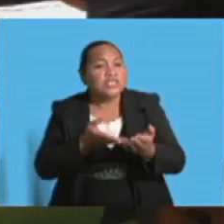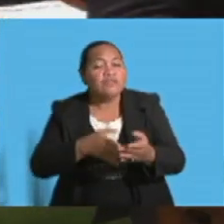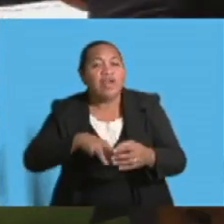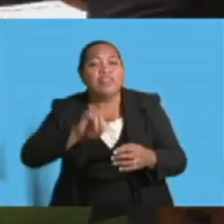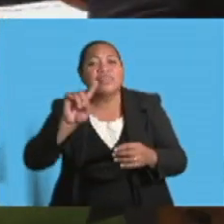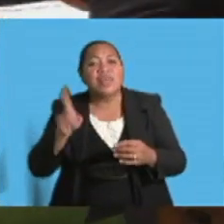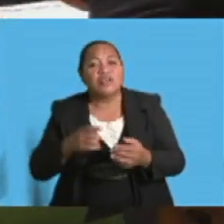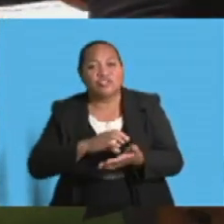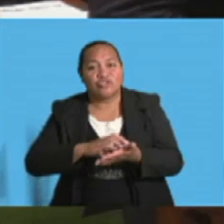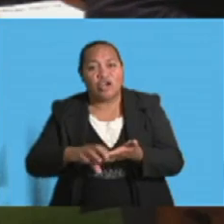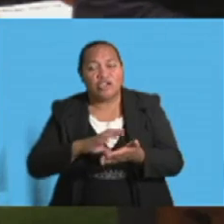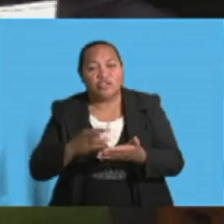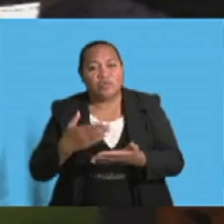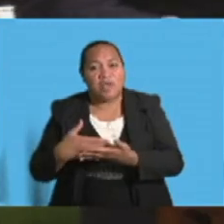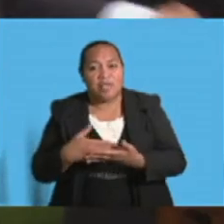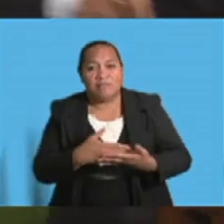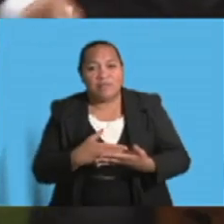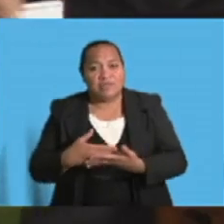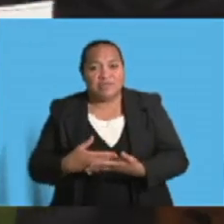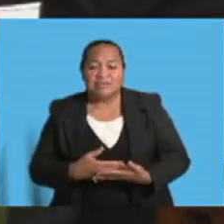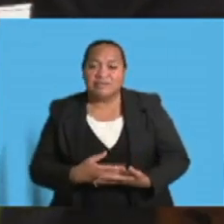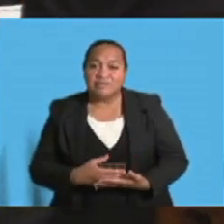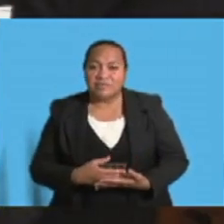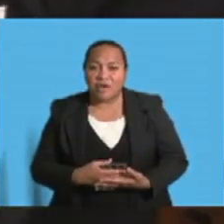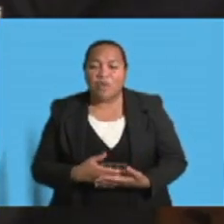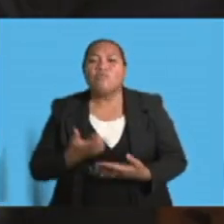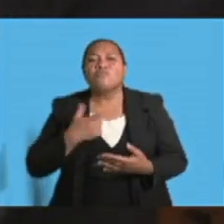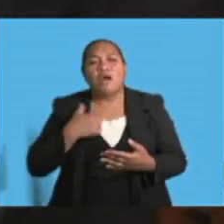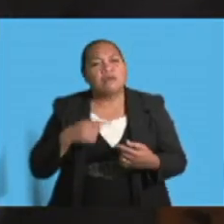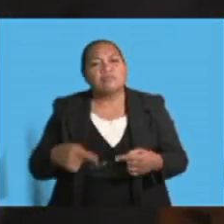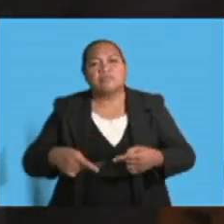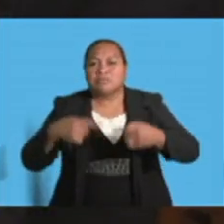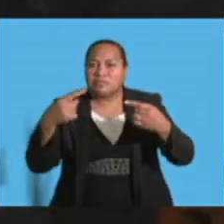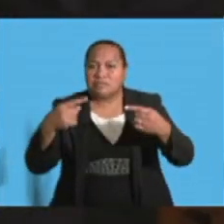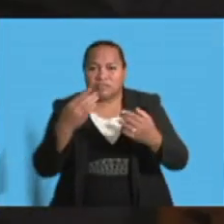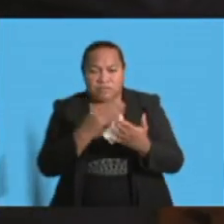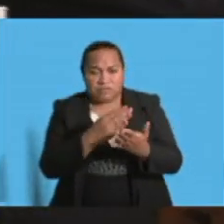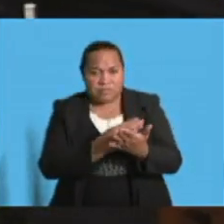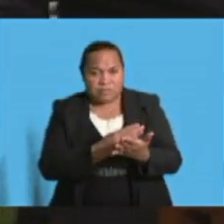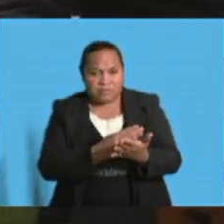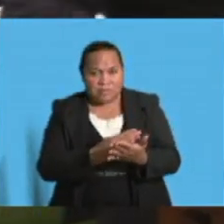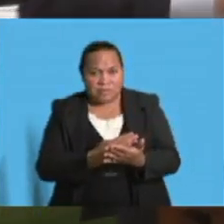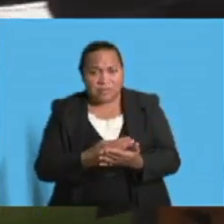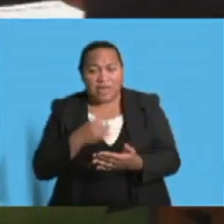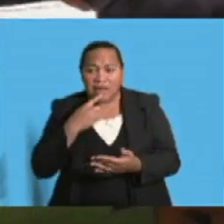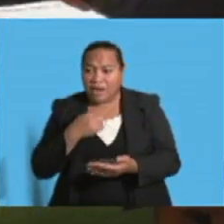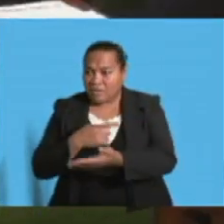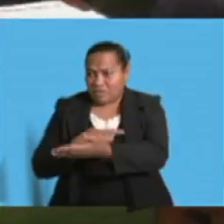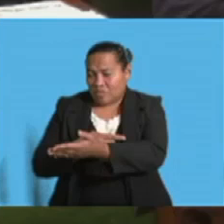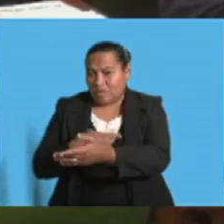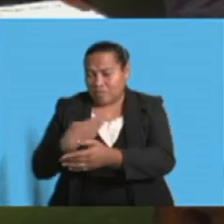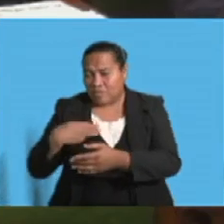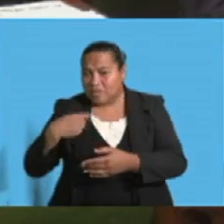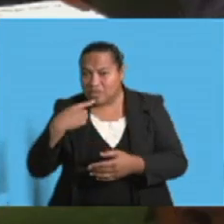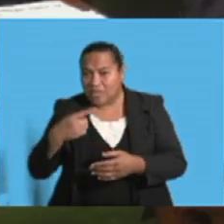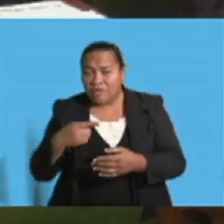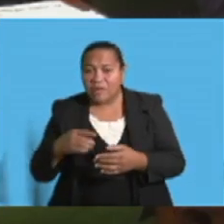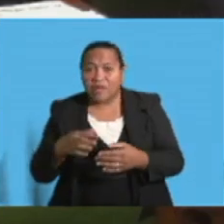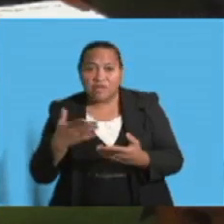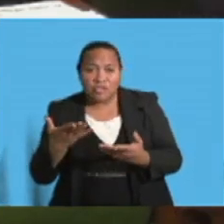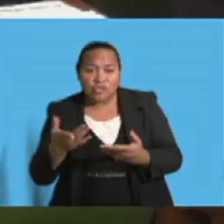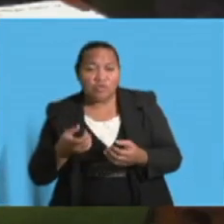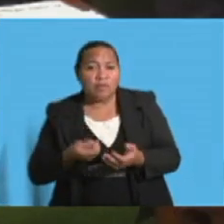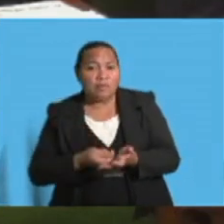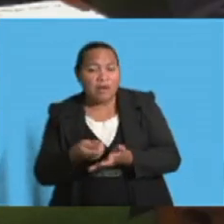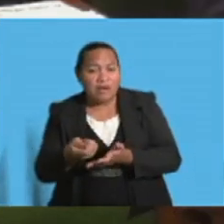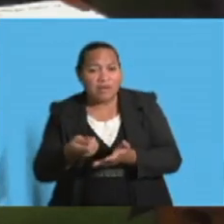Madam Speaker? Madam Speaker, how can we object, as Honourable Mr. Martin very eloquently stated, about the merits of having workers'